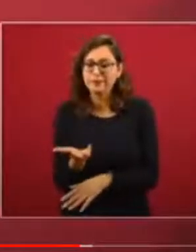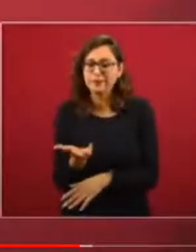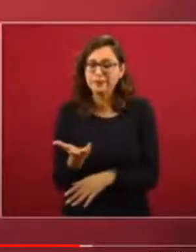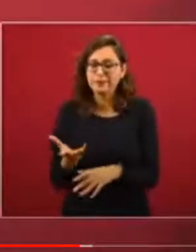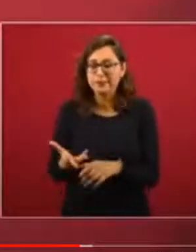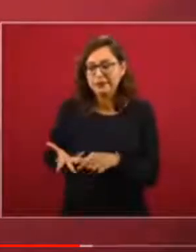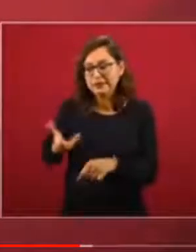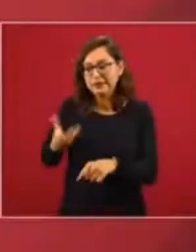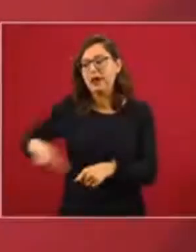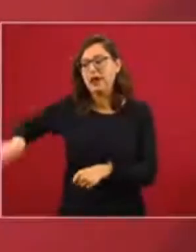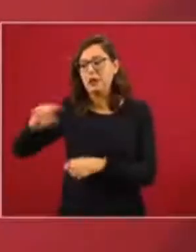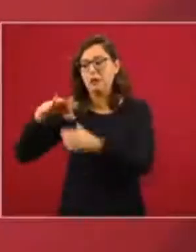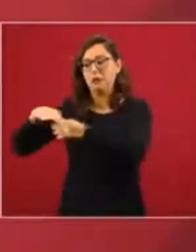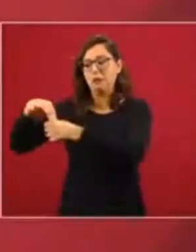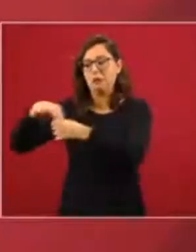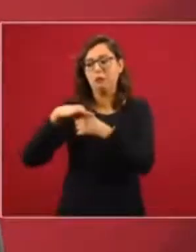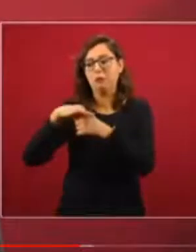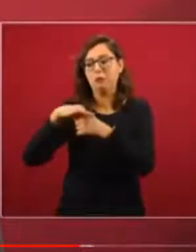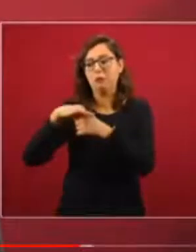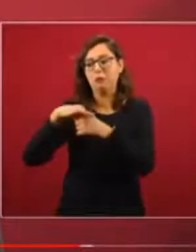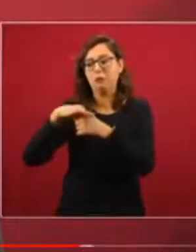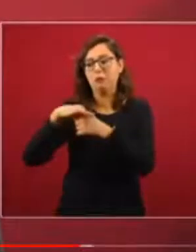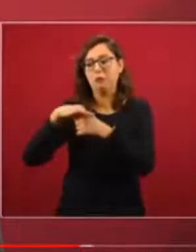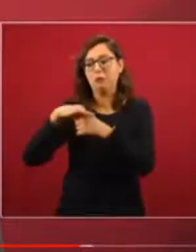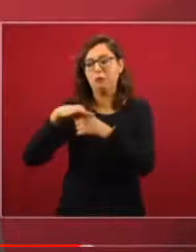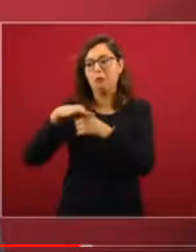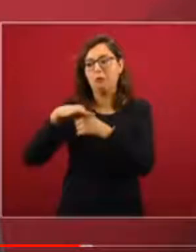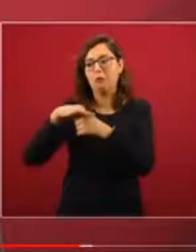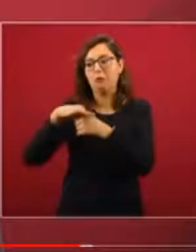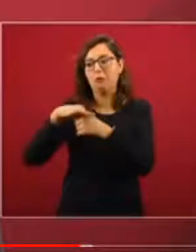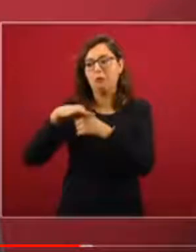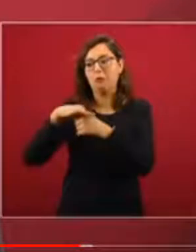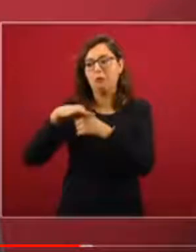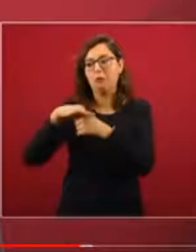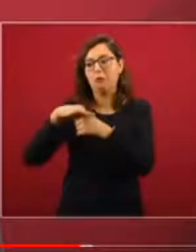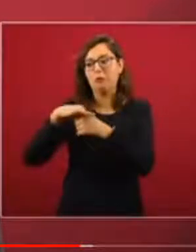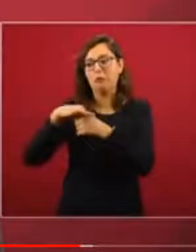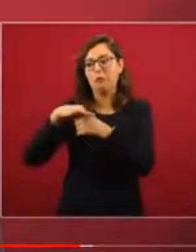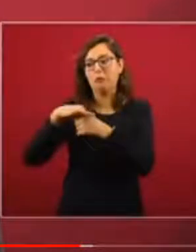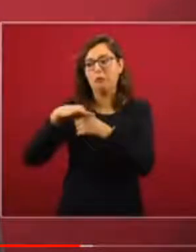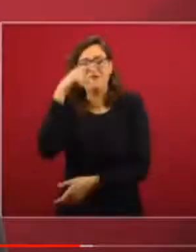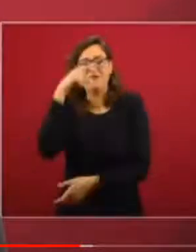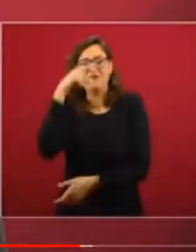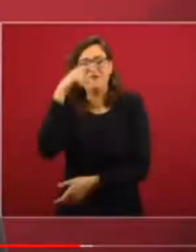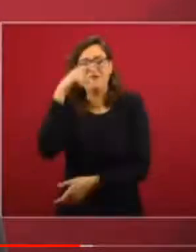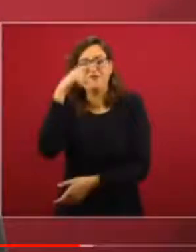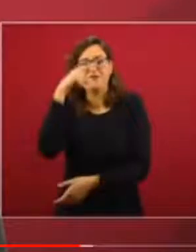se tiene la mayoría, se puede. And because they had the majority, they could.